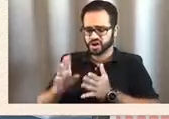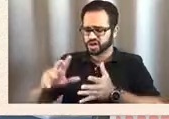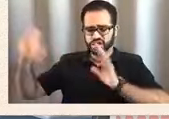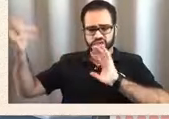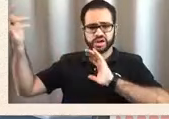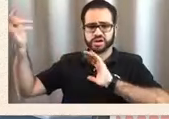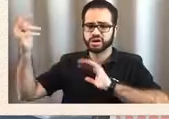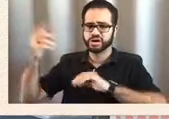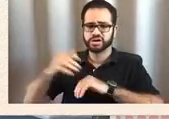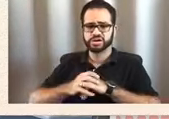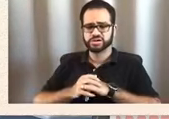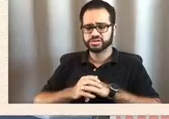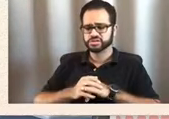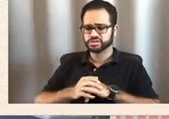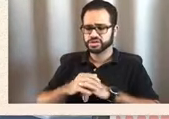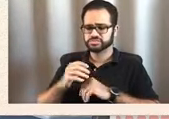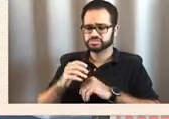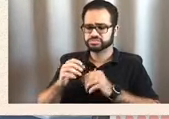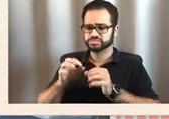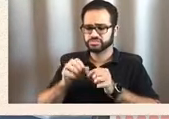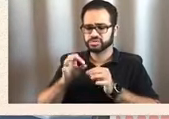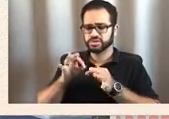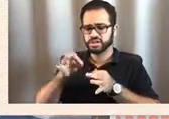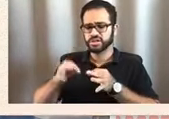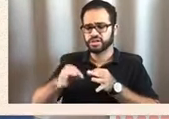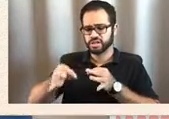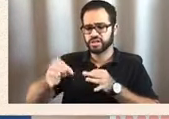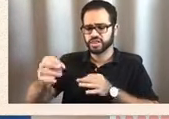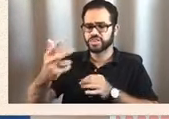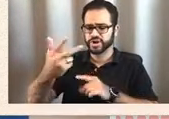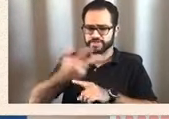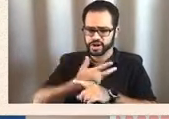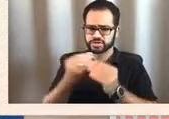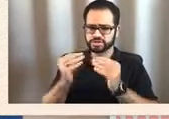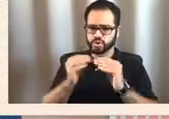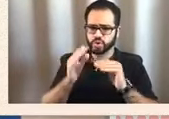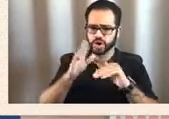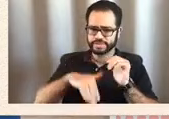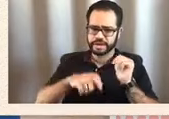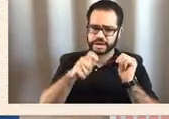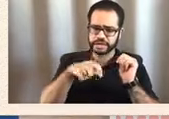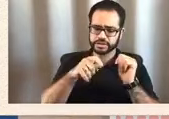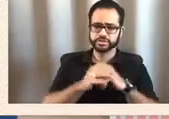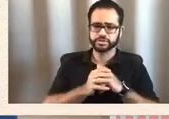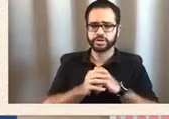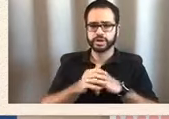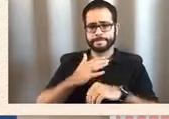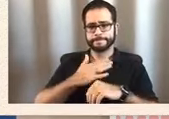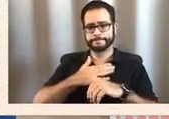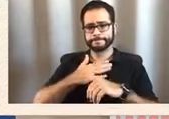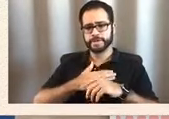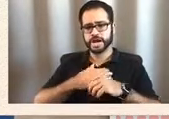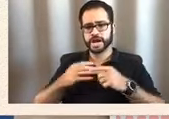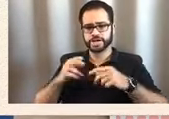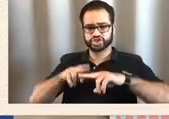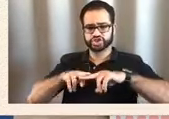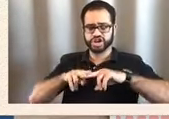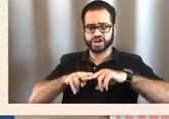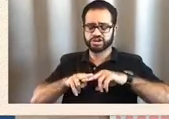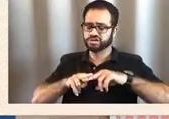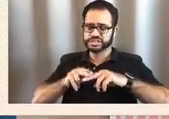3 months more than it should, and my old chair was hurting. I was very uncomfortable in there.